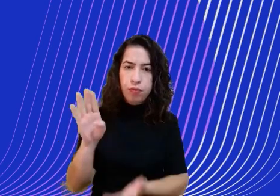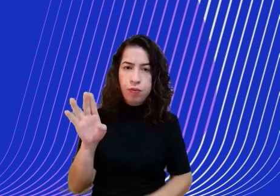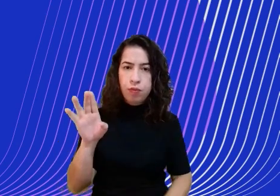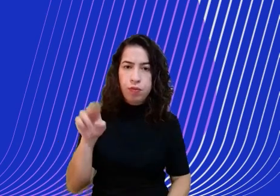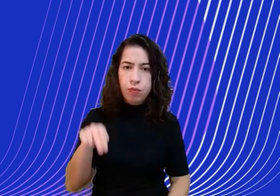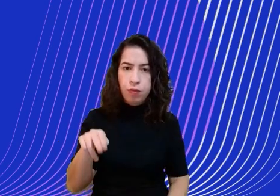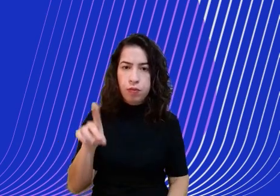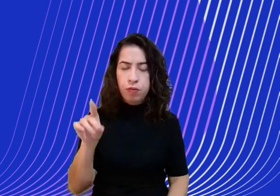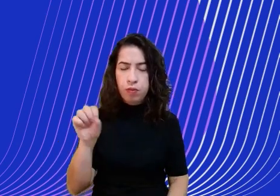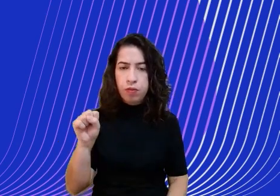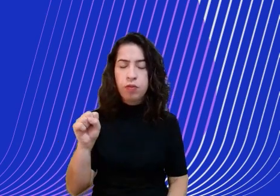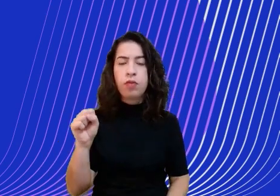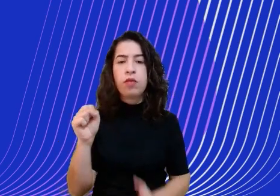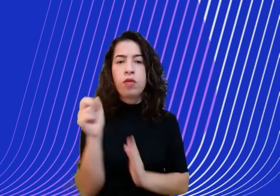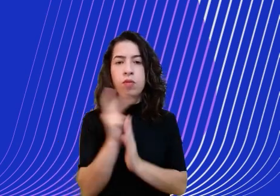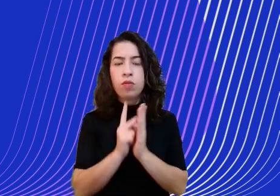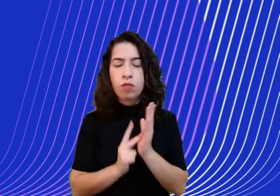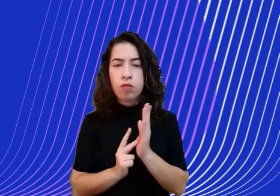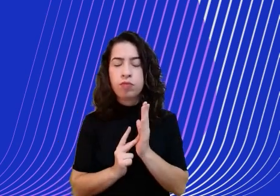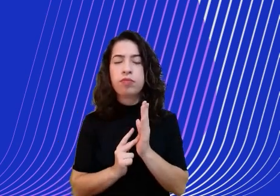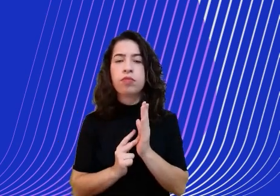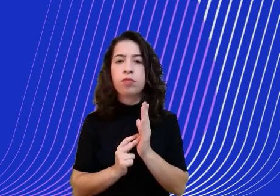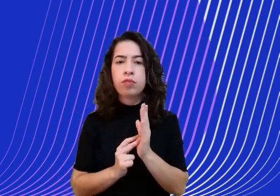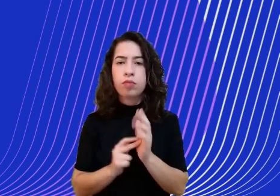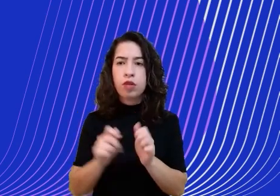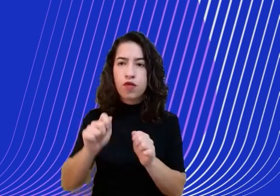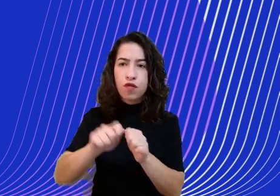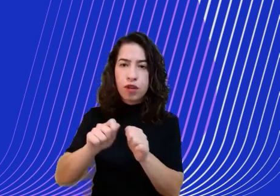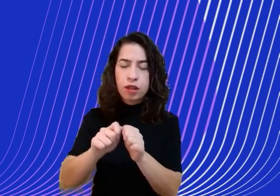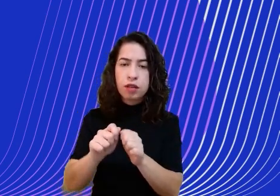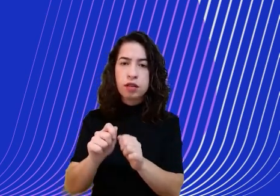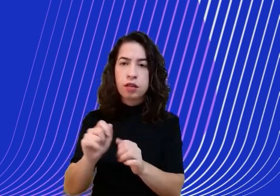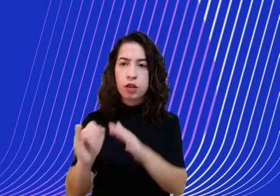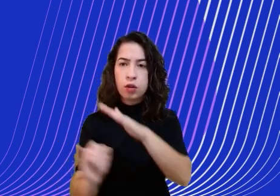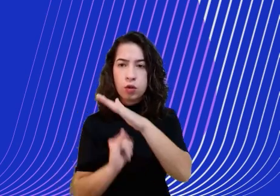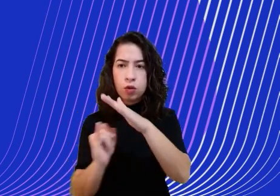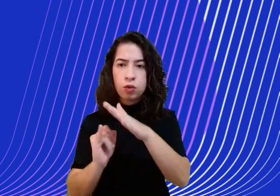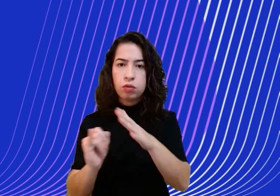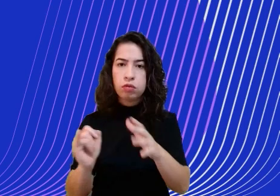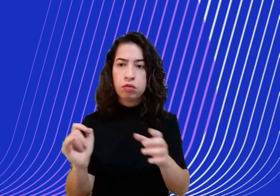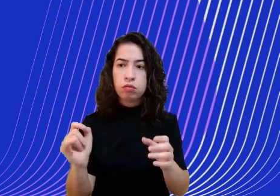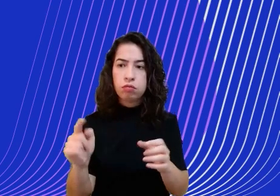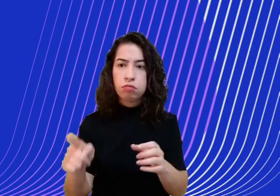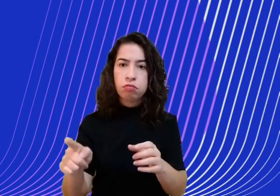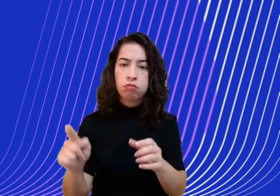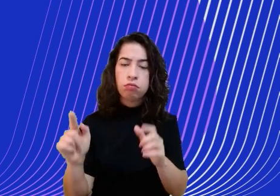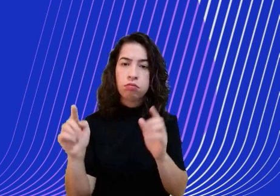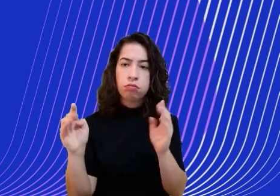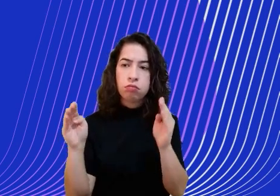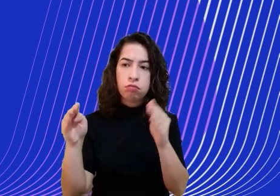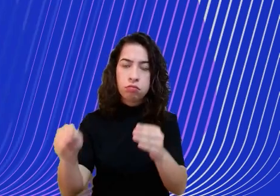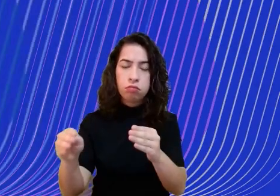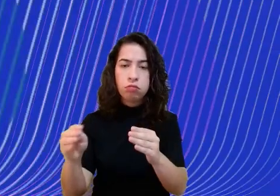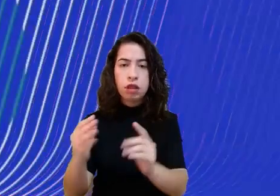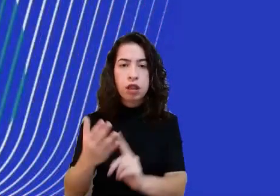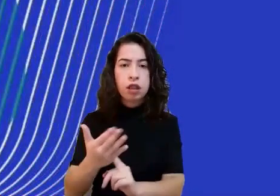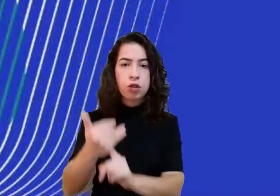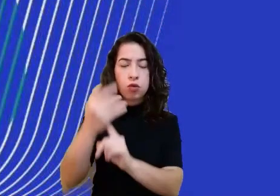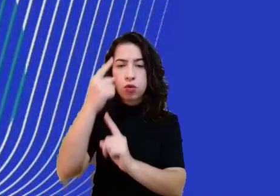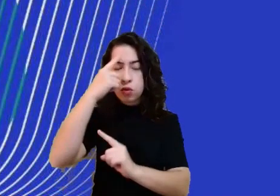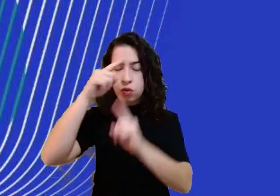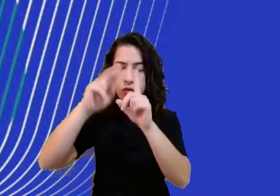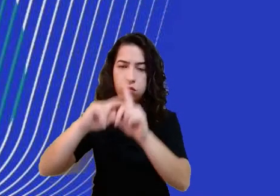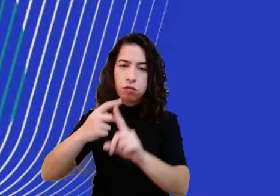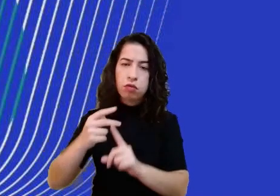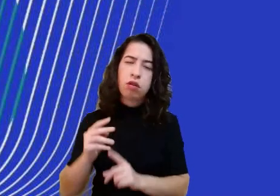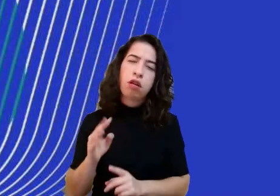a program to generate institutes for technology and innovation. So back there,